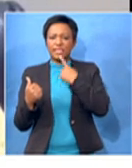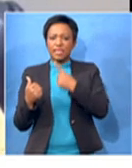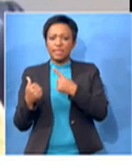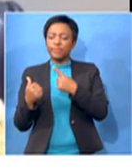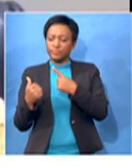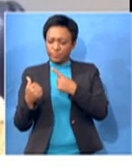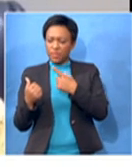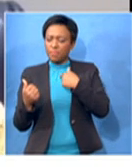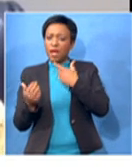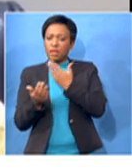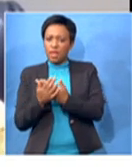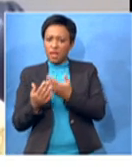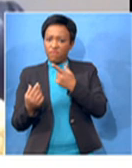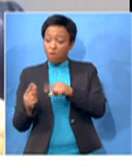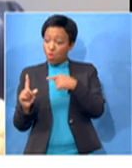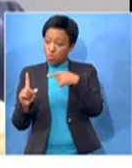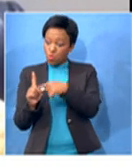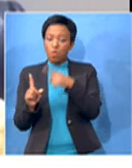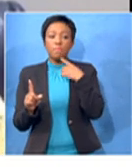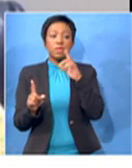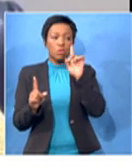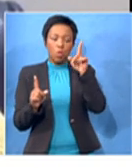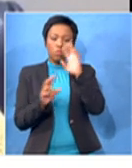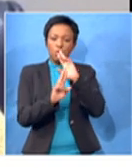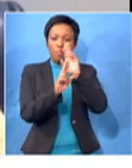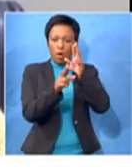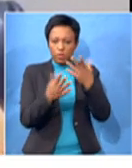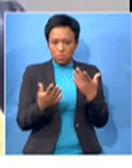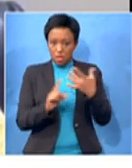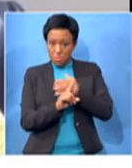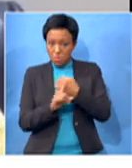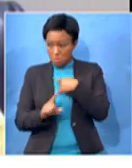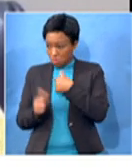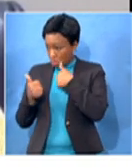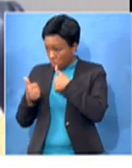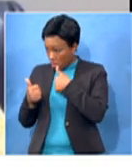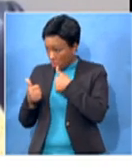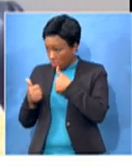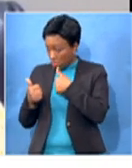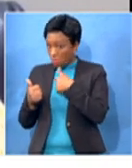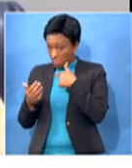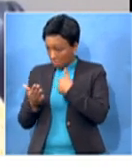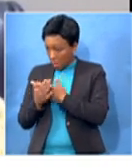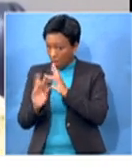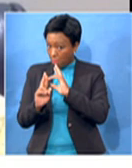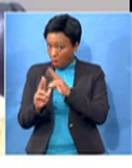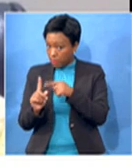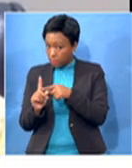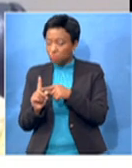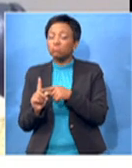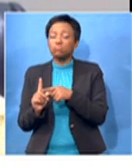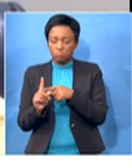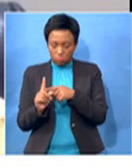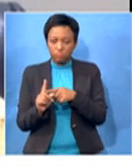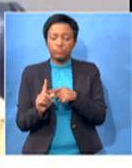on your behalf report this abuse. Are you okay with me doing so? Yeah. And because it takes the